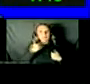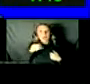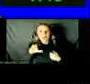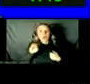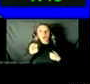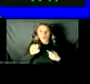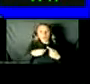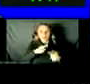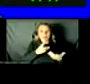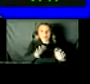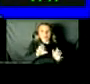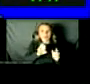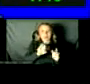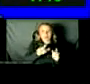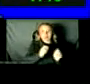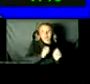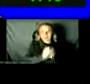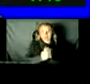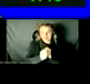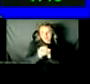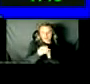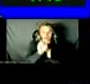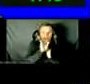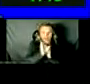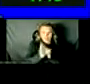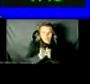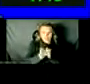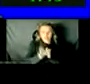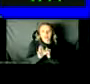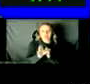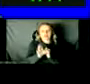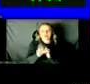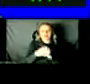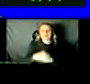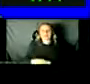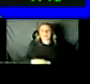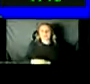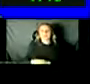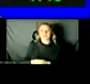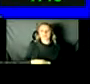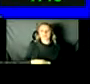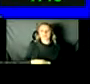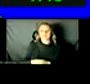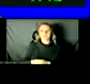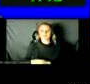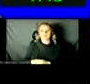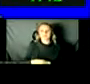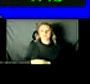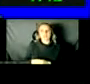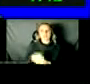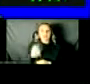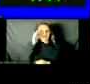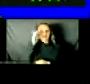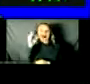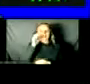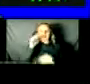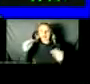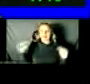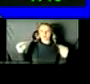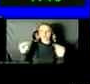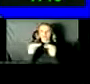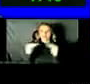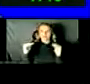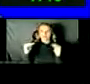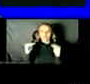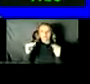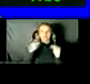is passed. And the concept of proportionality is absolutely essential to the work